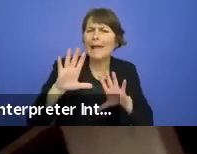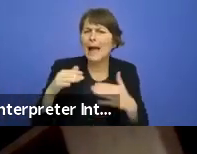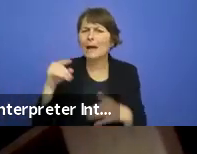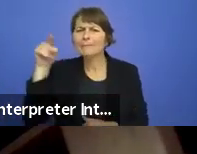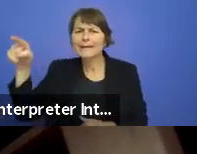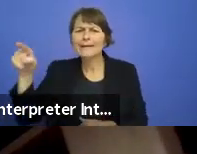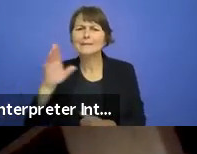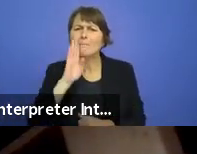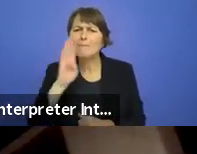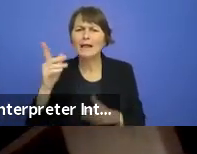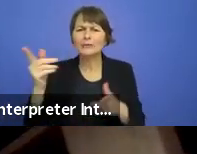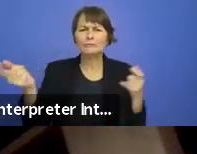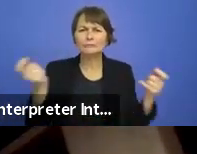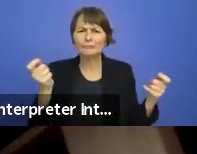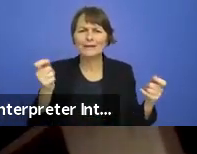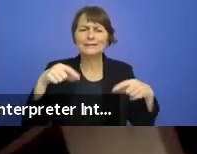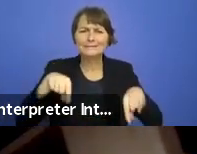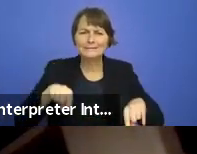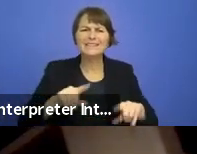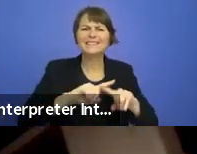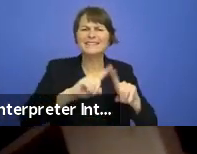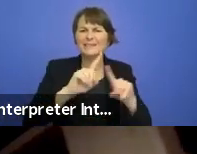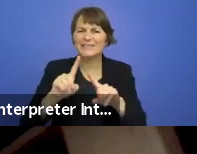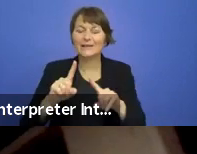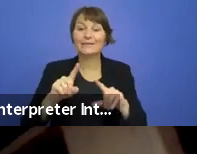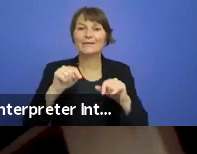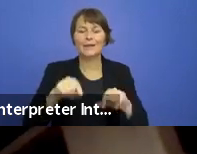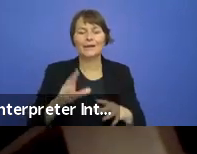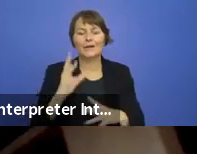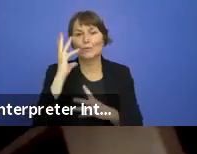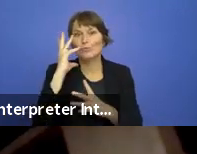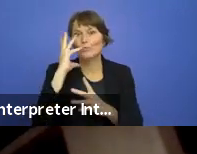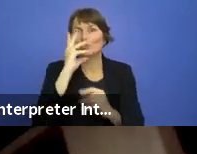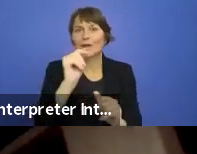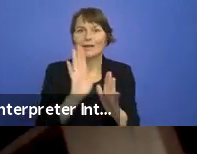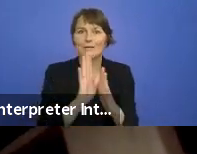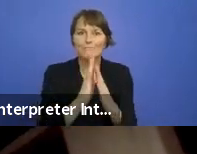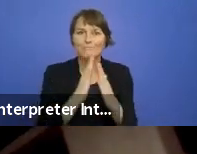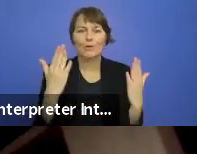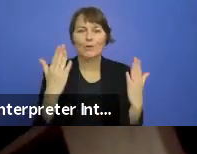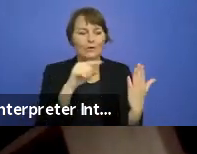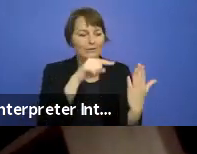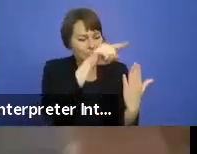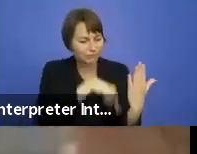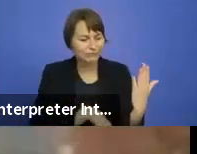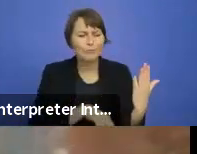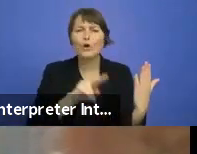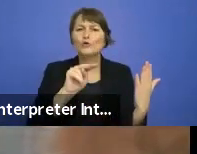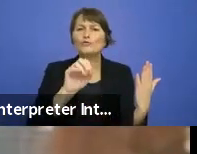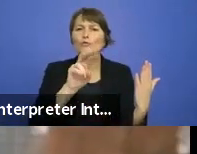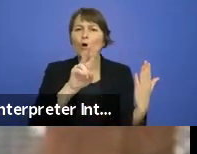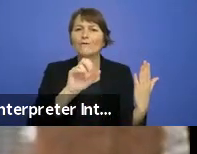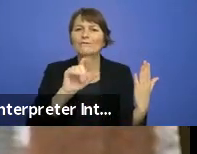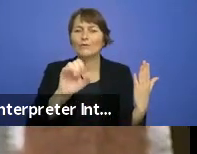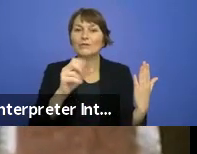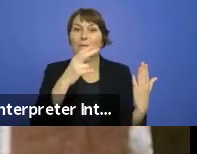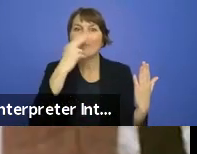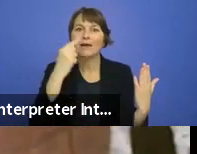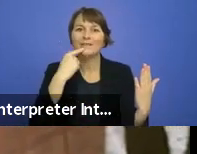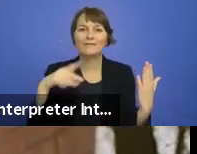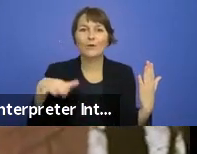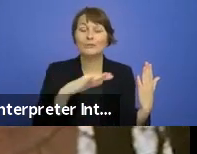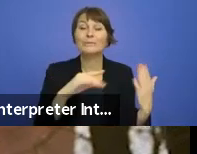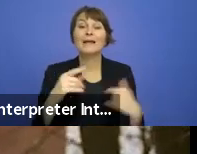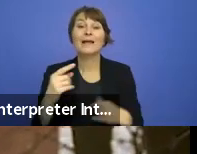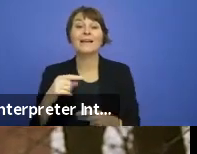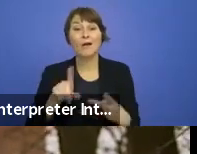adaptations of both of Jose Saramago's brilliant novels, Blindness and Unseeing. Matthias Andersson joined us from Sweden and